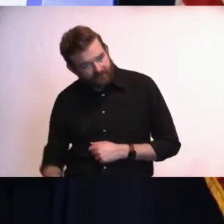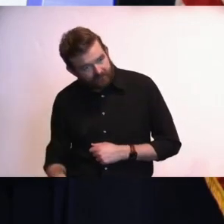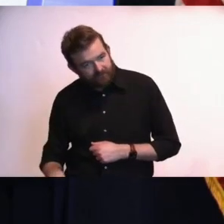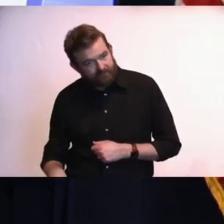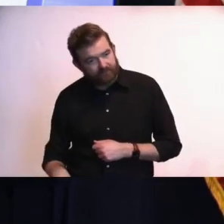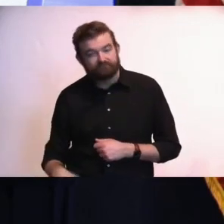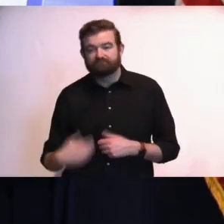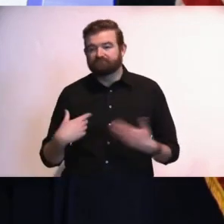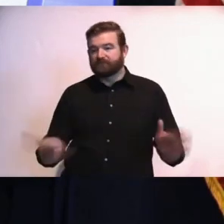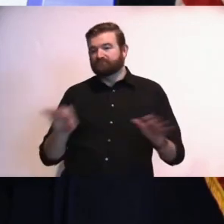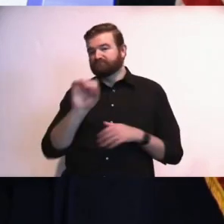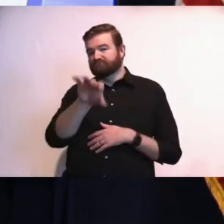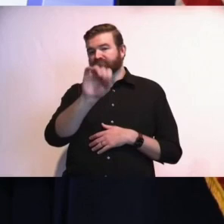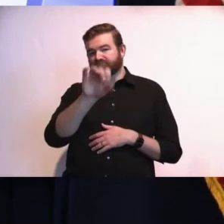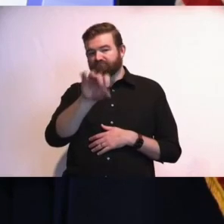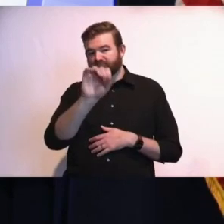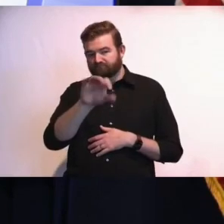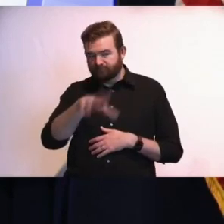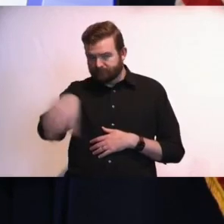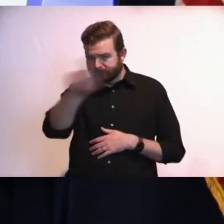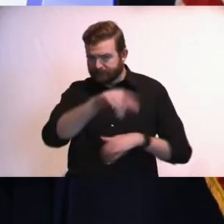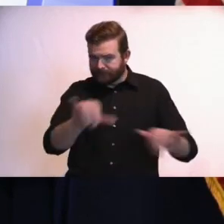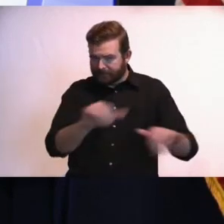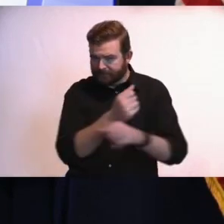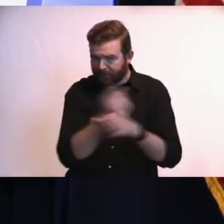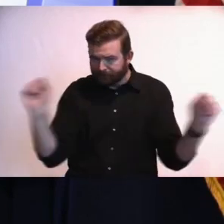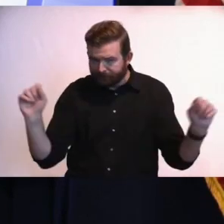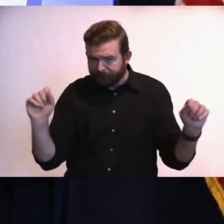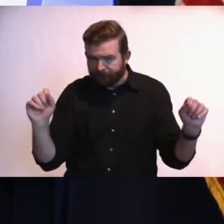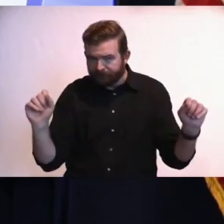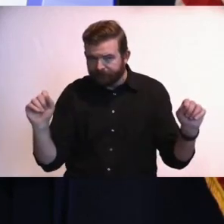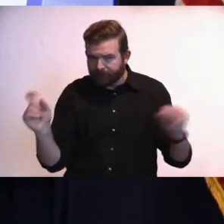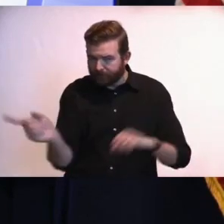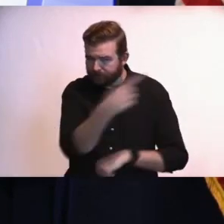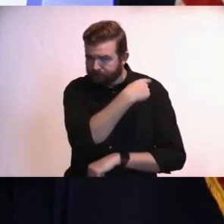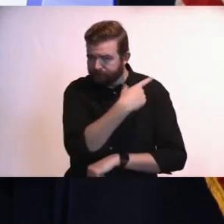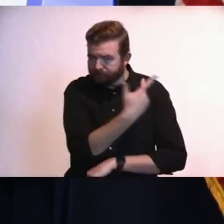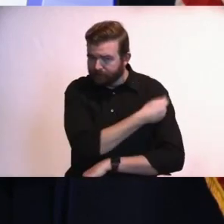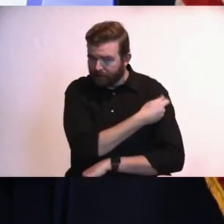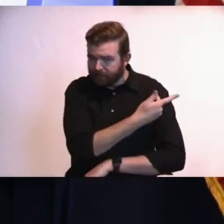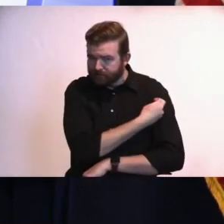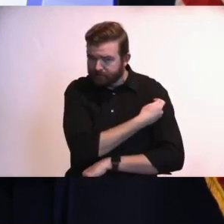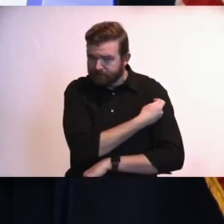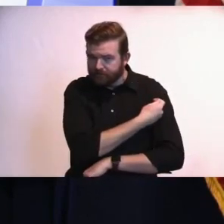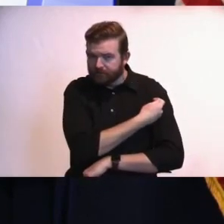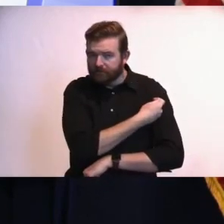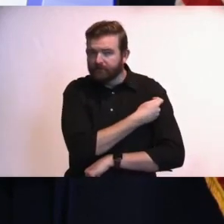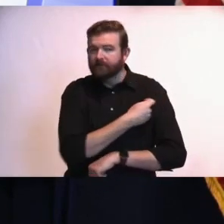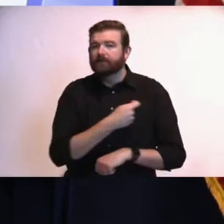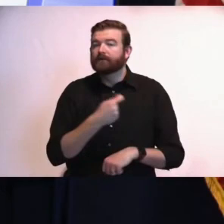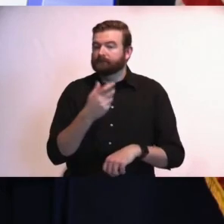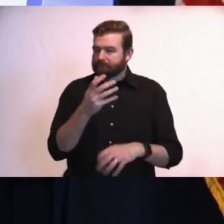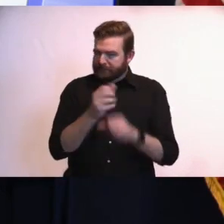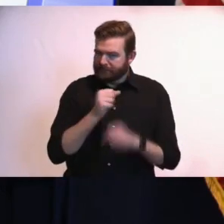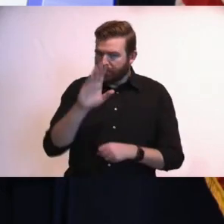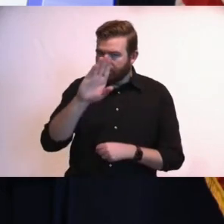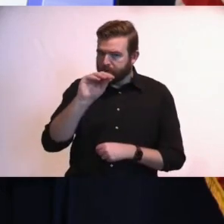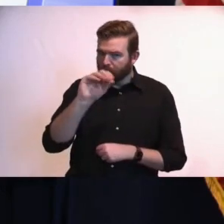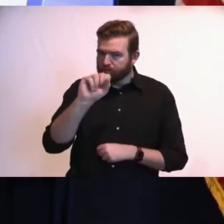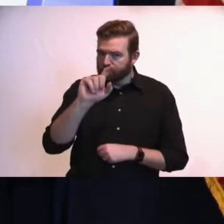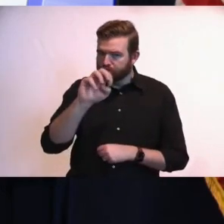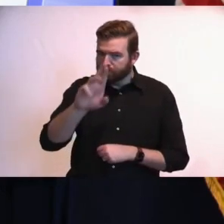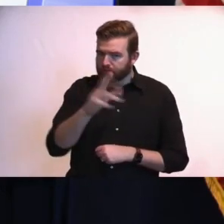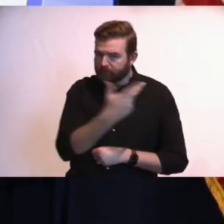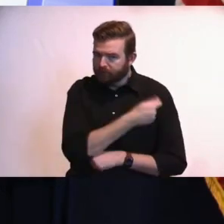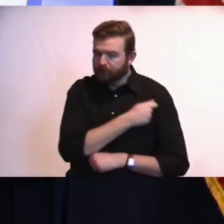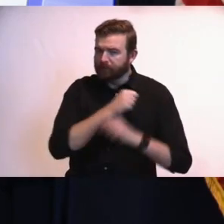report. Please continue to stay safe. Let's get vaccinated, get boosted to protect ourselves, our family, our friends,